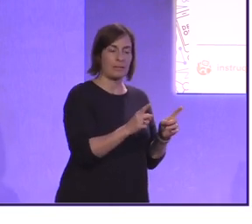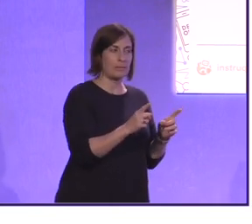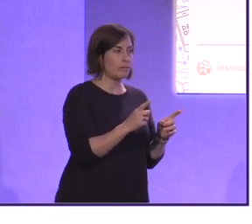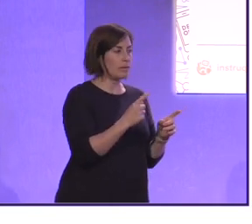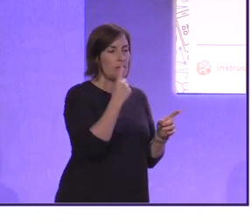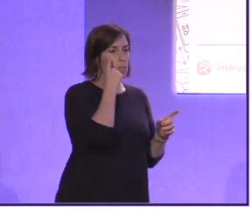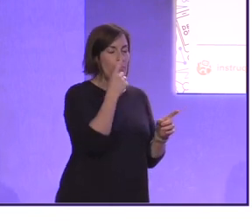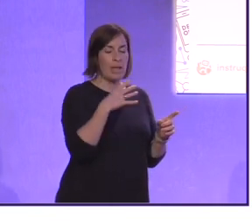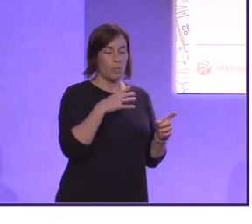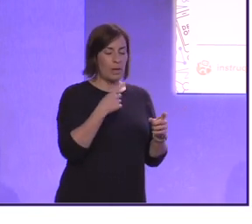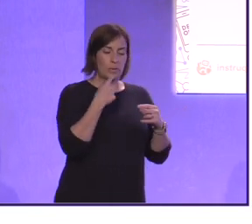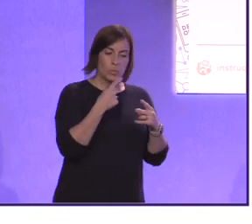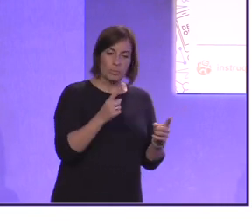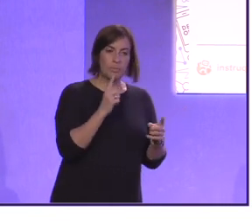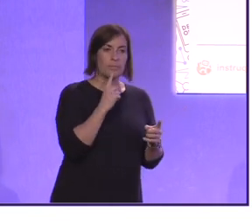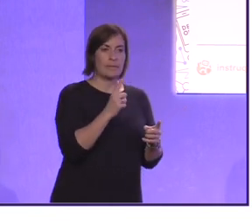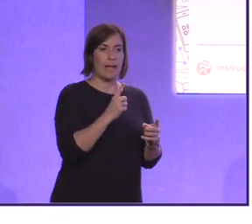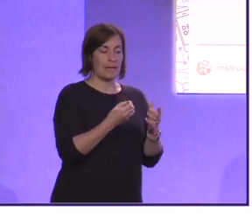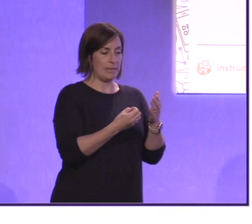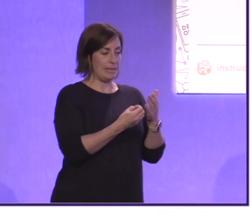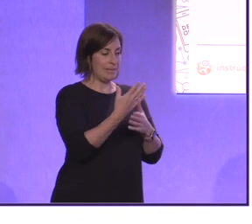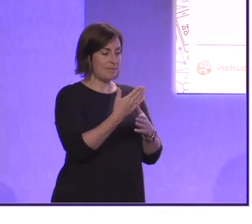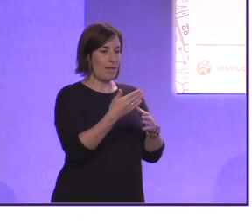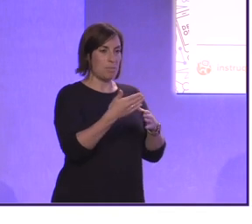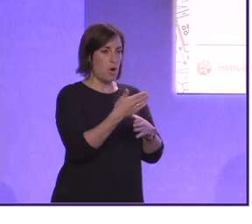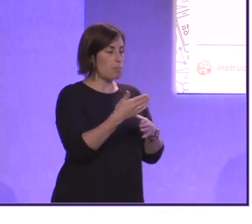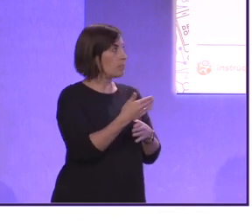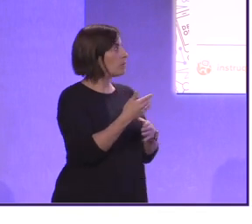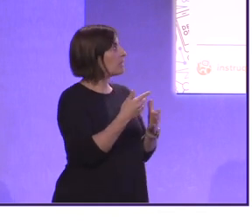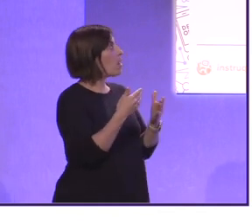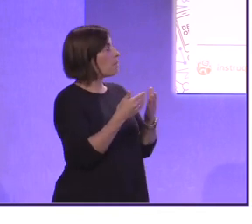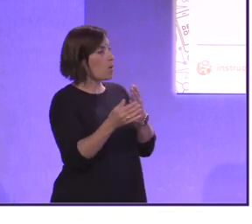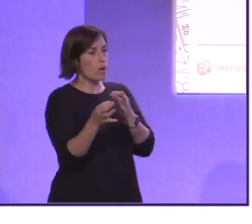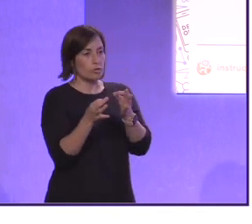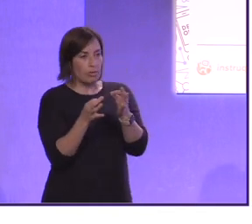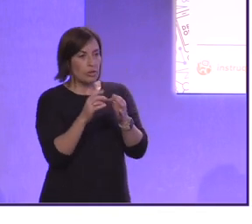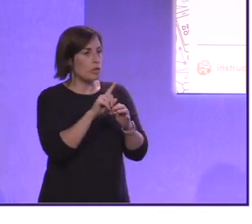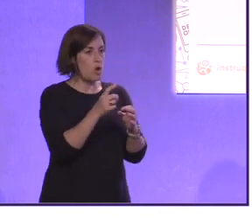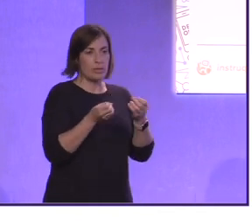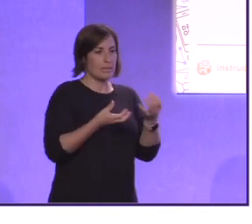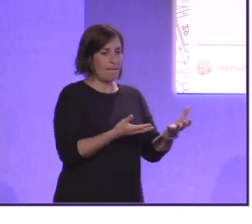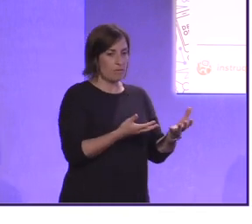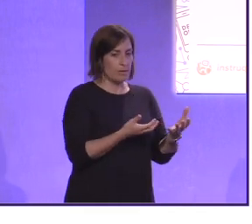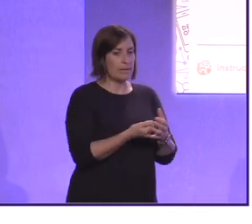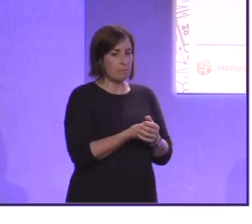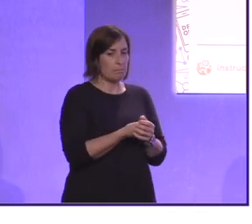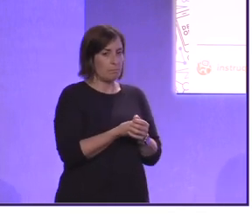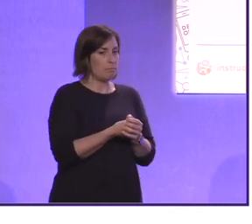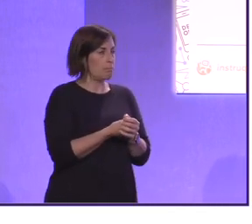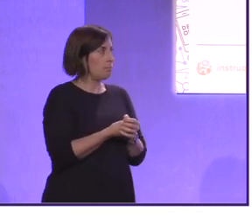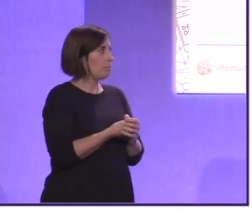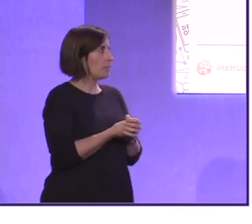and reposition this to be more strategic capability. And we'll explain this in a second a little bit more why this is.